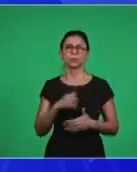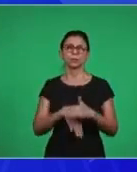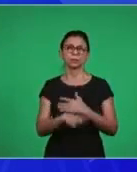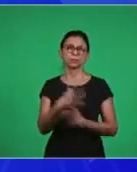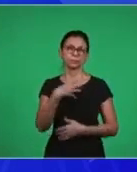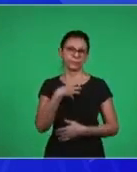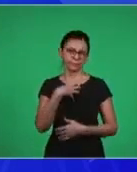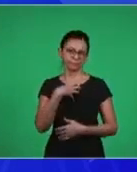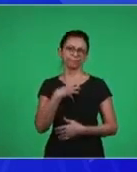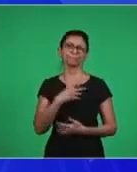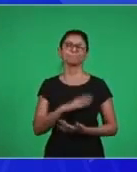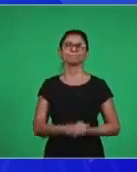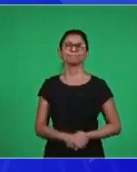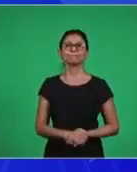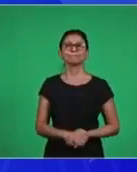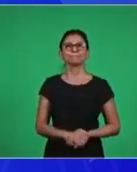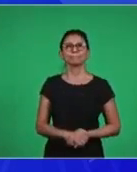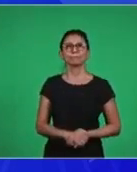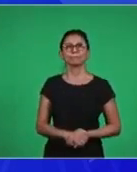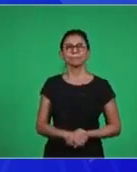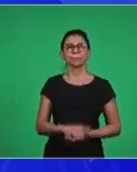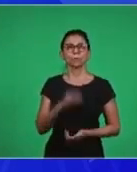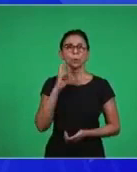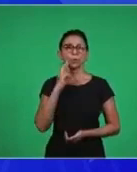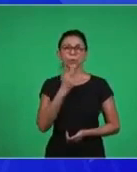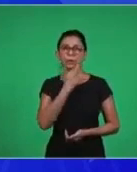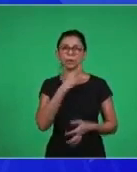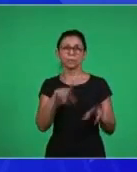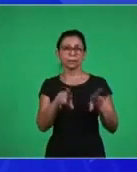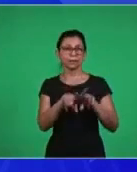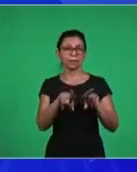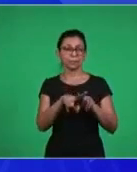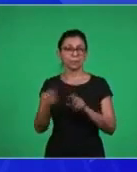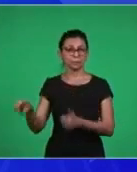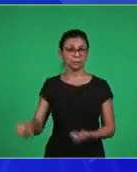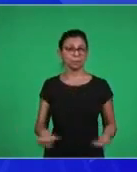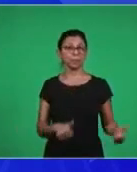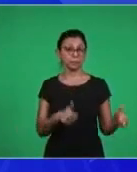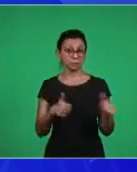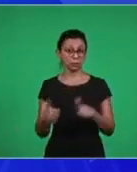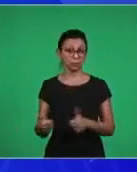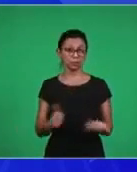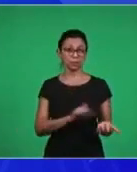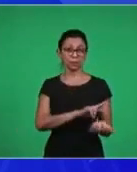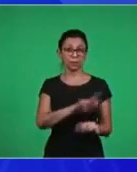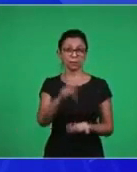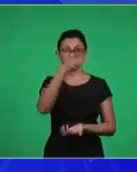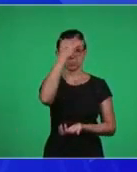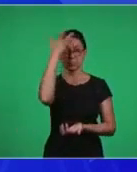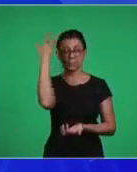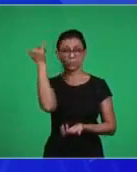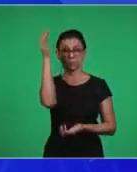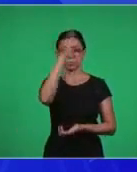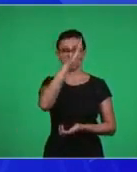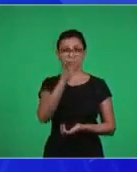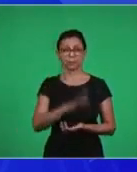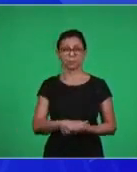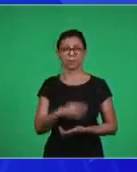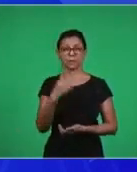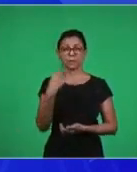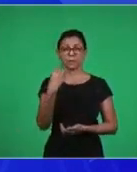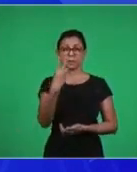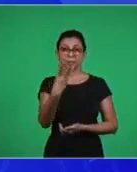in the south of Bahia. Boa Vista, Roraima. In this baptism, besides the Brazilians that were baptized, also they